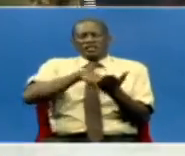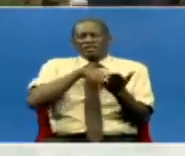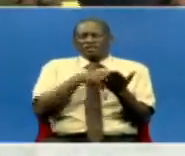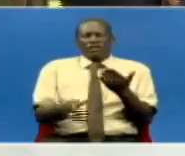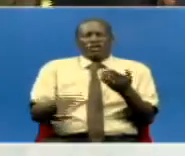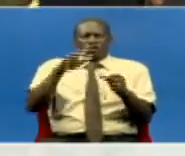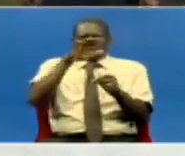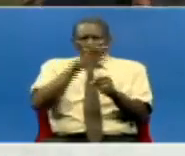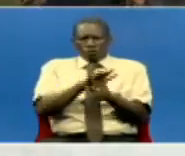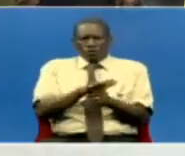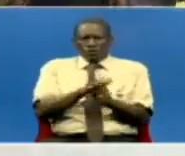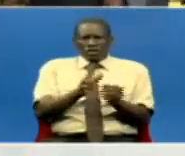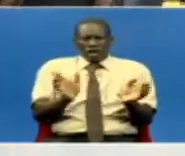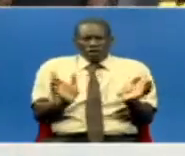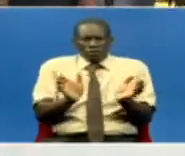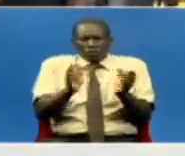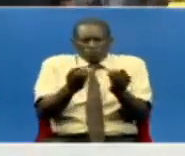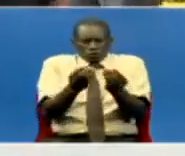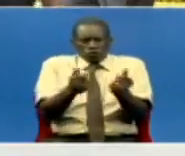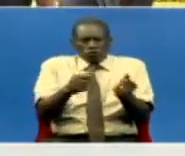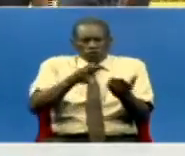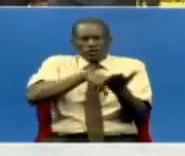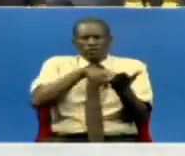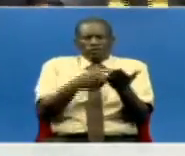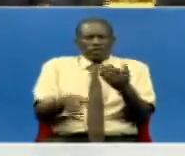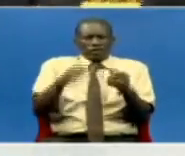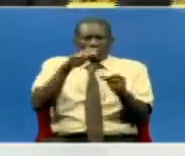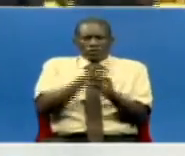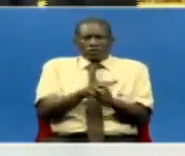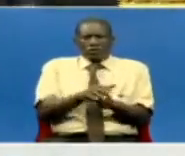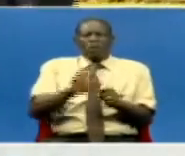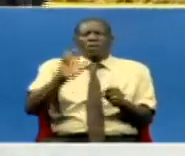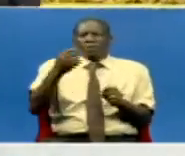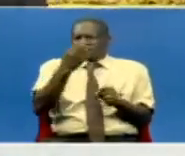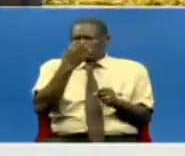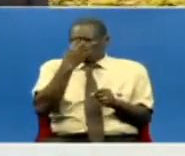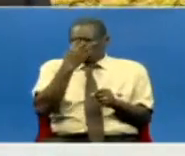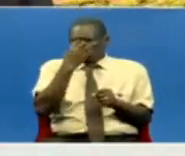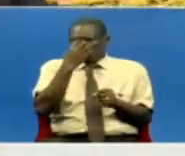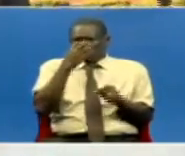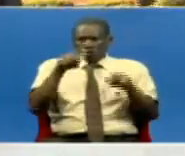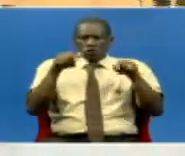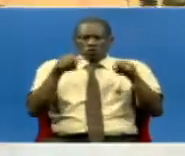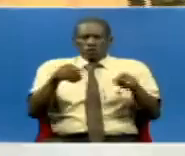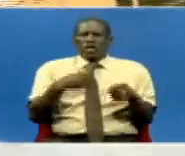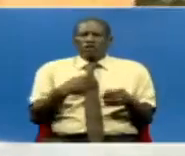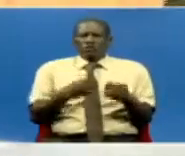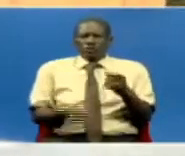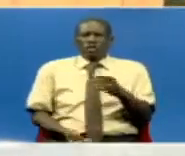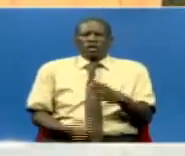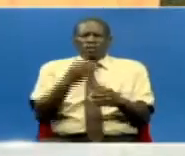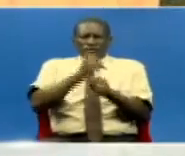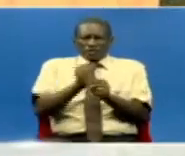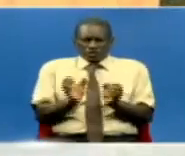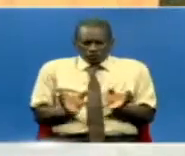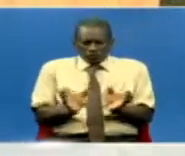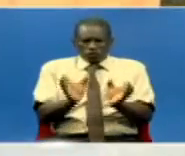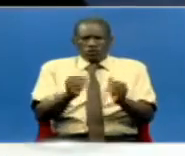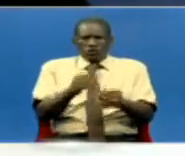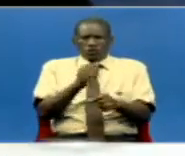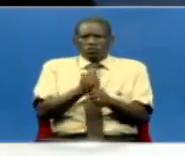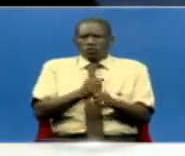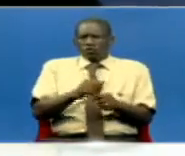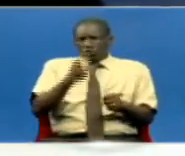promise. Under pressure to address the failing promises, President Ruto has today instituted a task force to work on